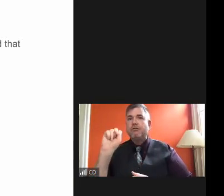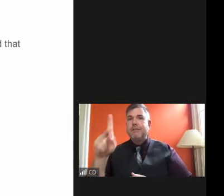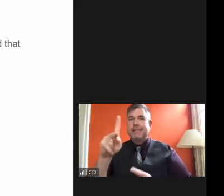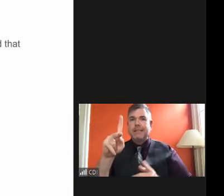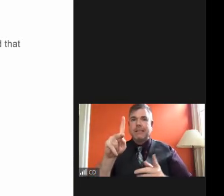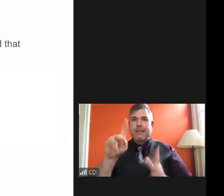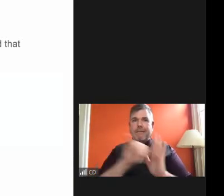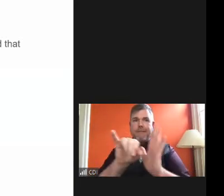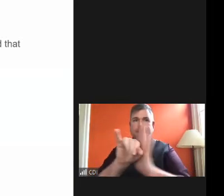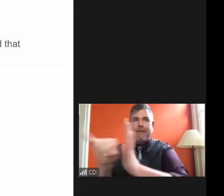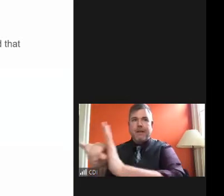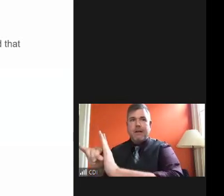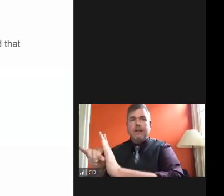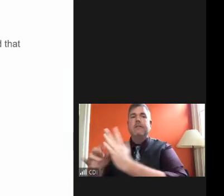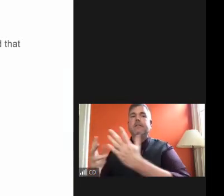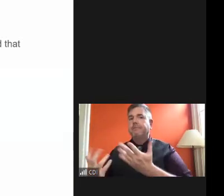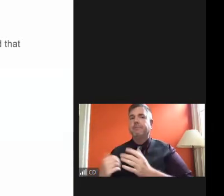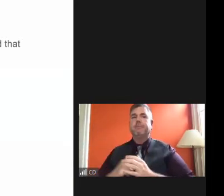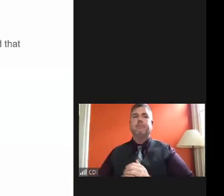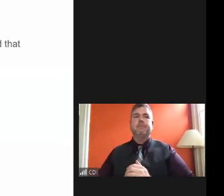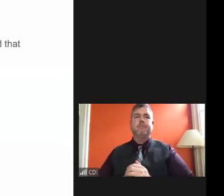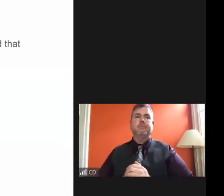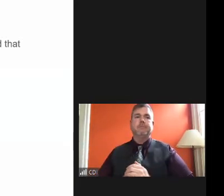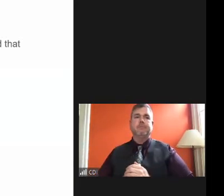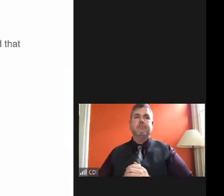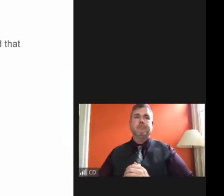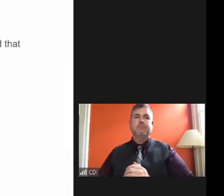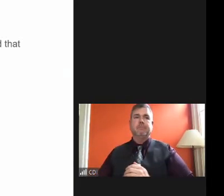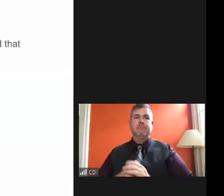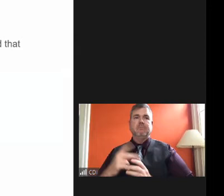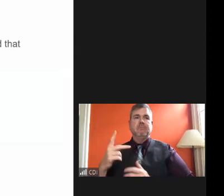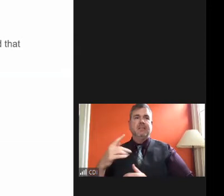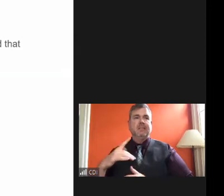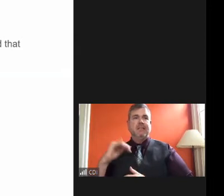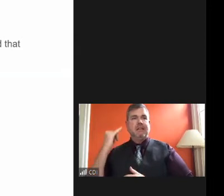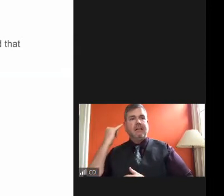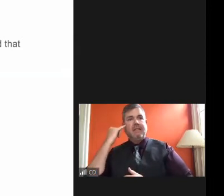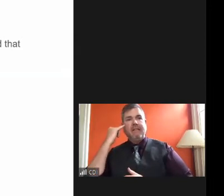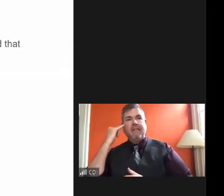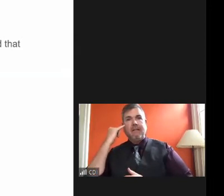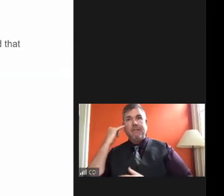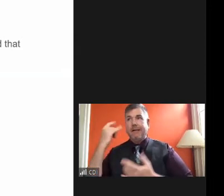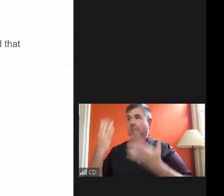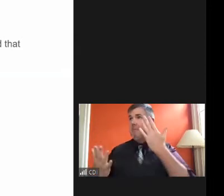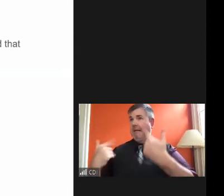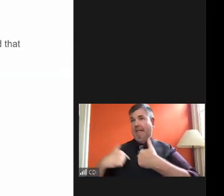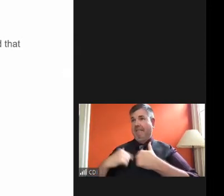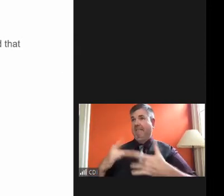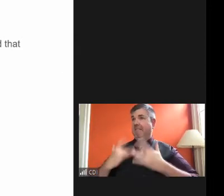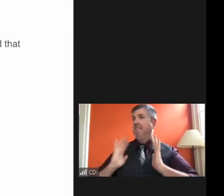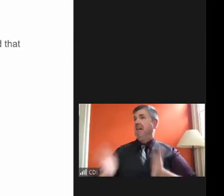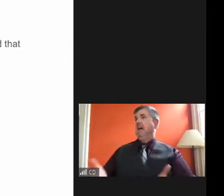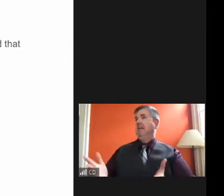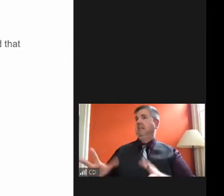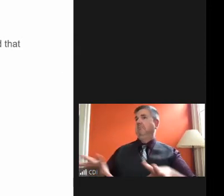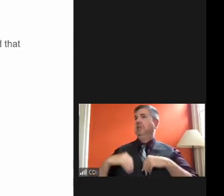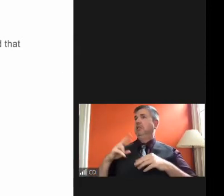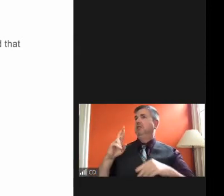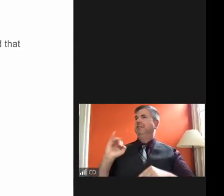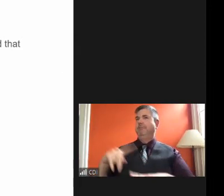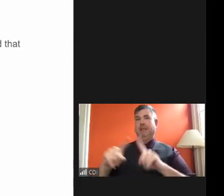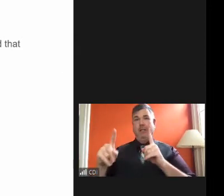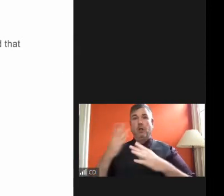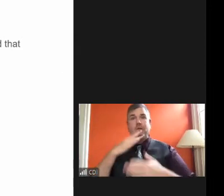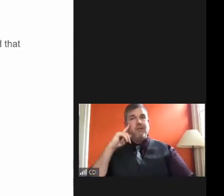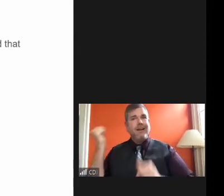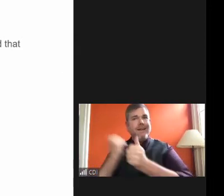Maybe choosing not to engage in things that we know might put us at risk of transmission, even if it's allowed.